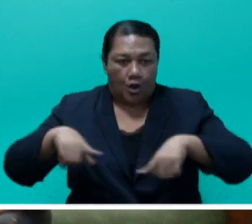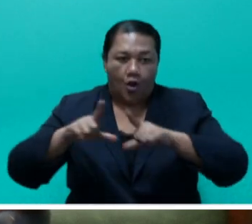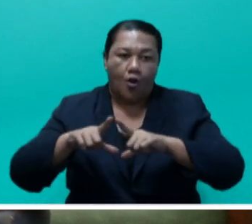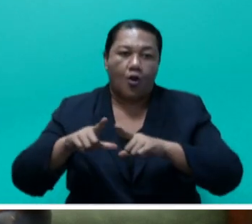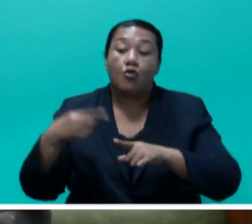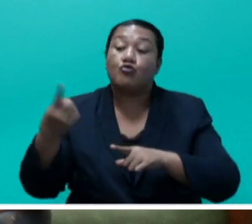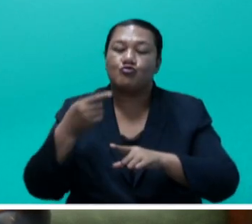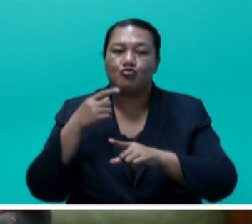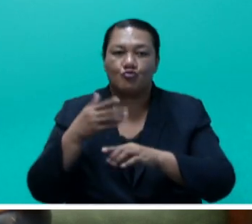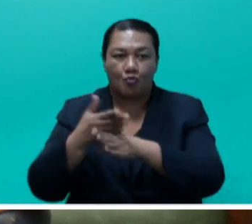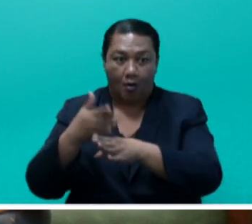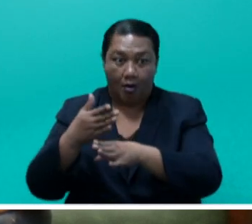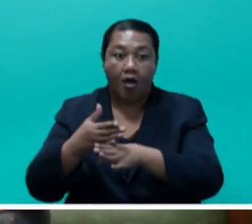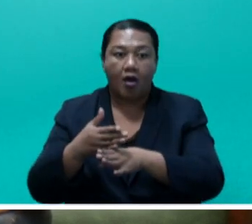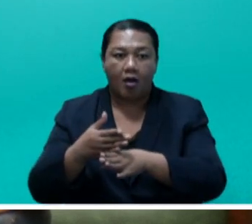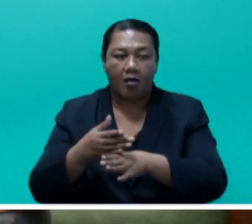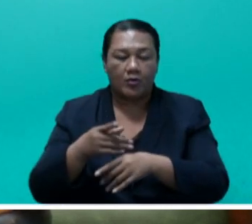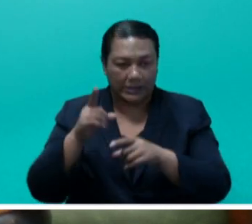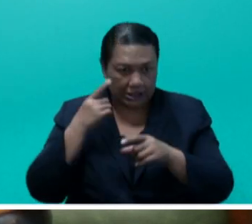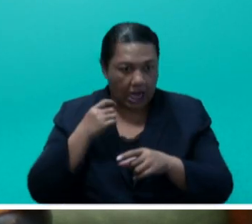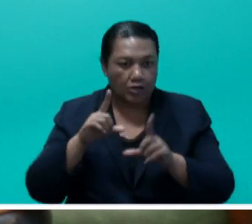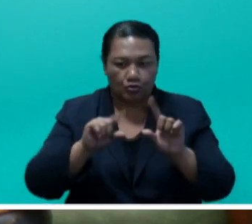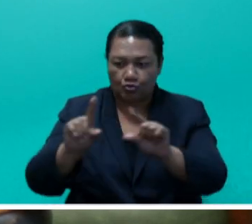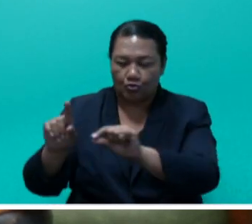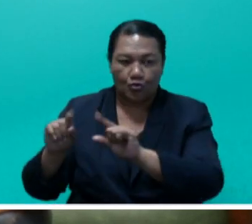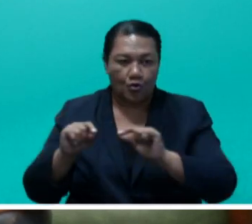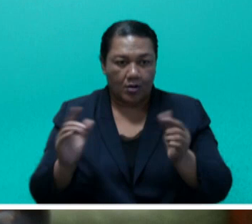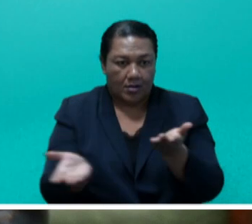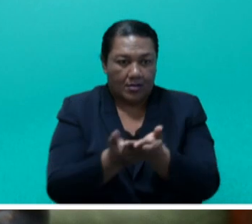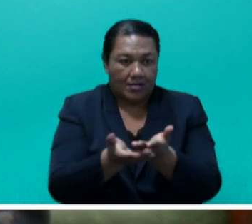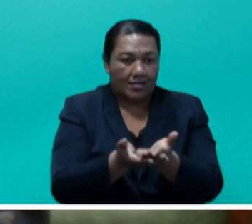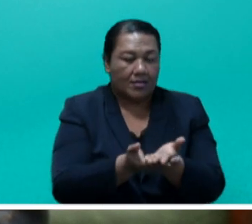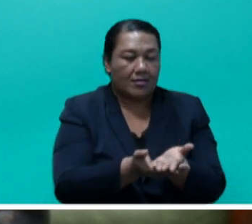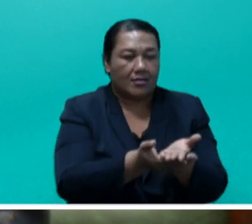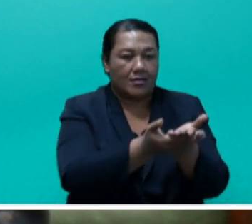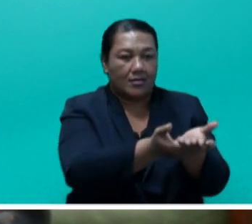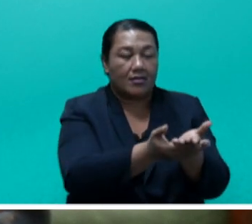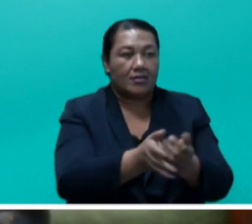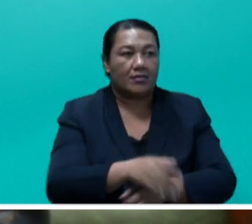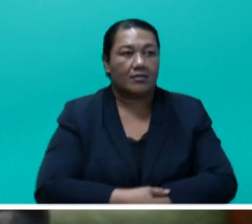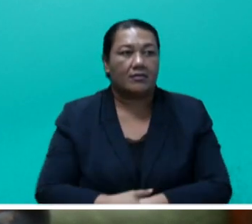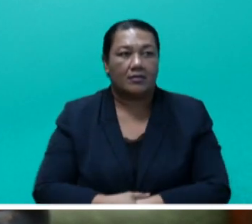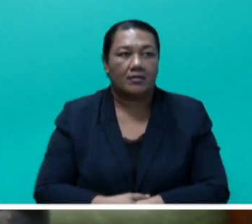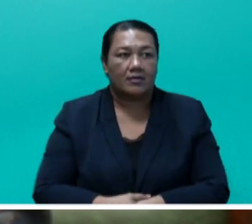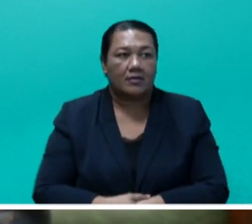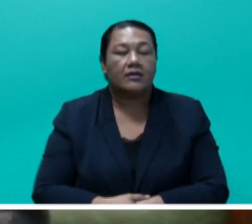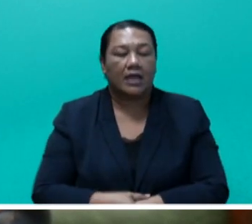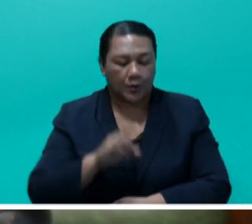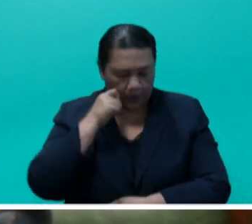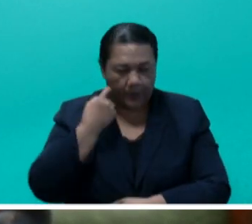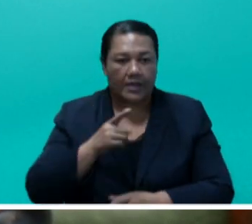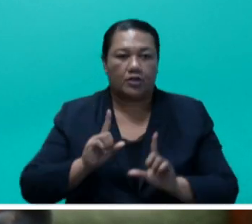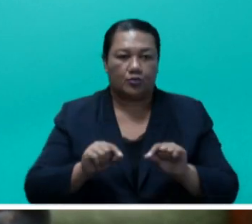also eligible to do that, then, Mr. Speaker, we will be embarking on that. But